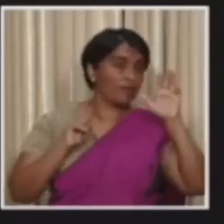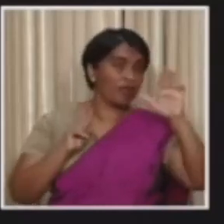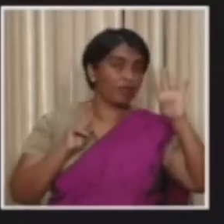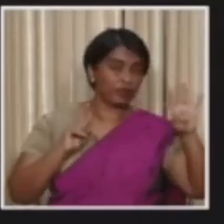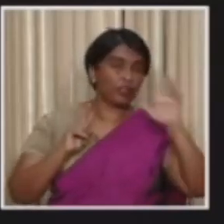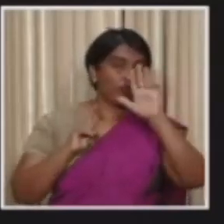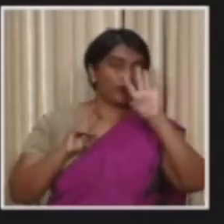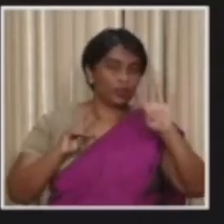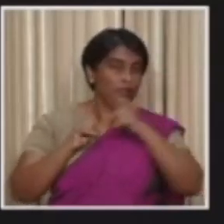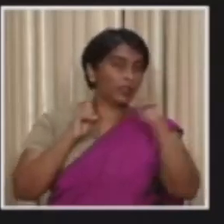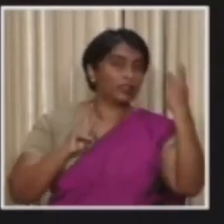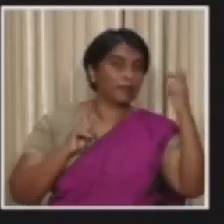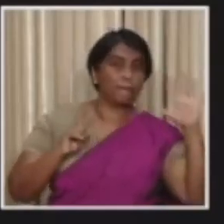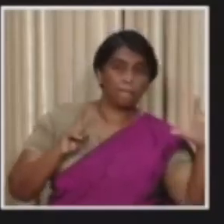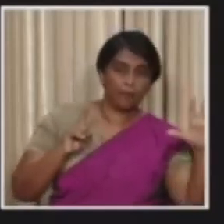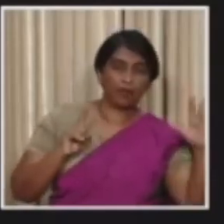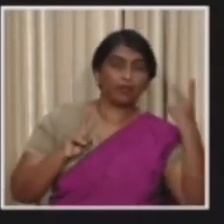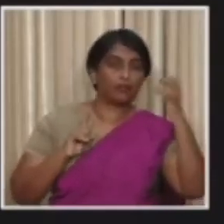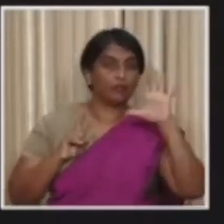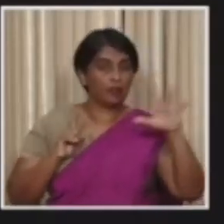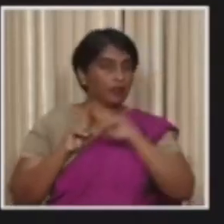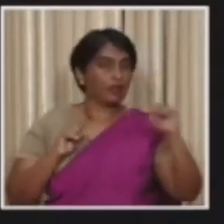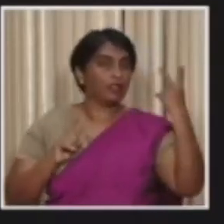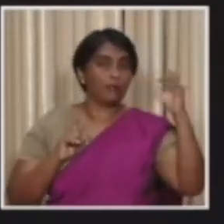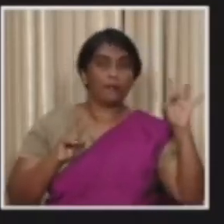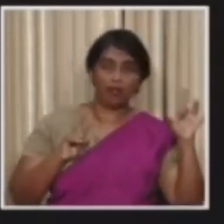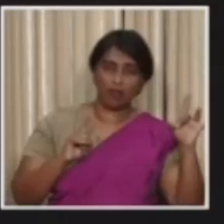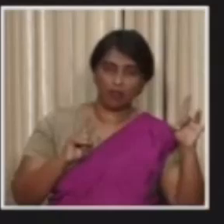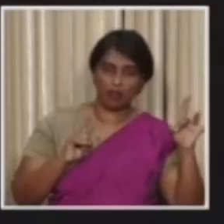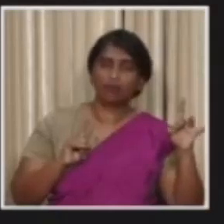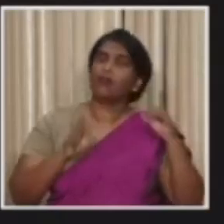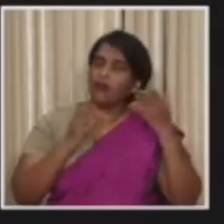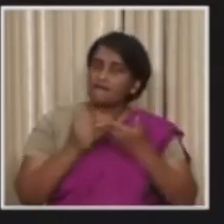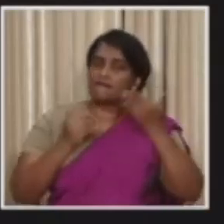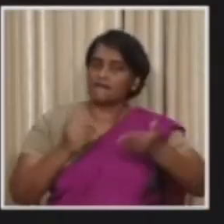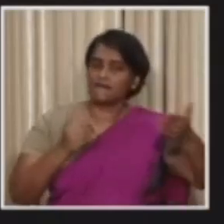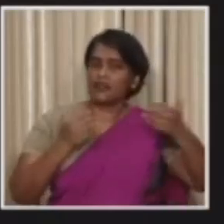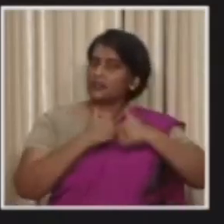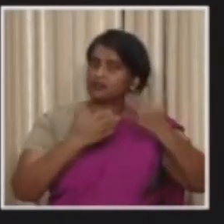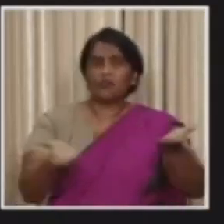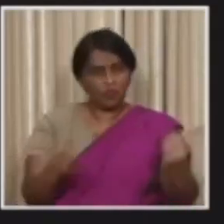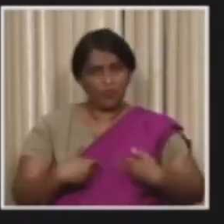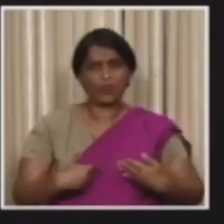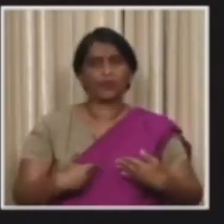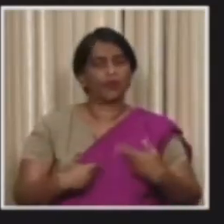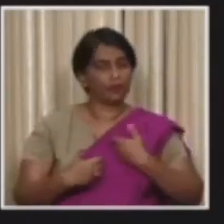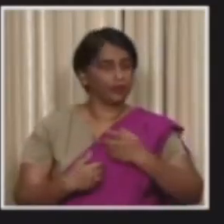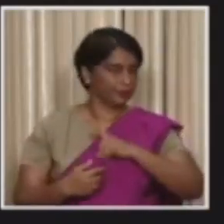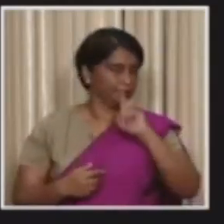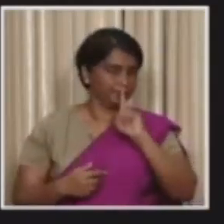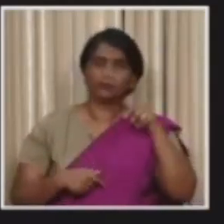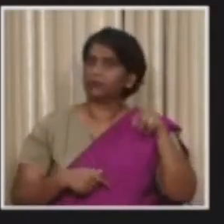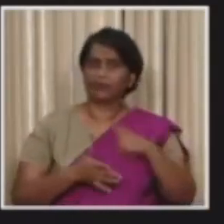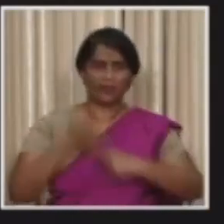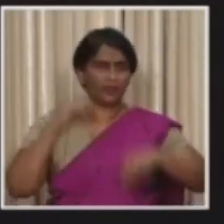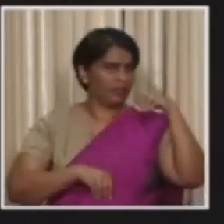happened to 2005 to 2015, and thereafter it's still happening. I am saying we should not politicize this whole process.